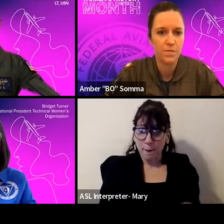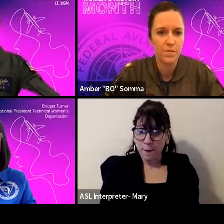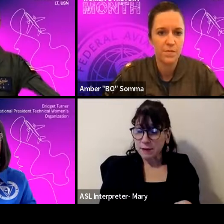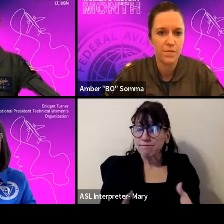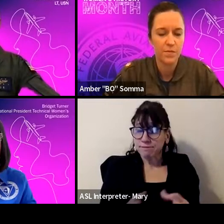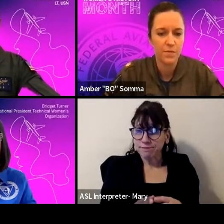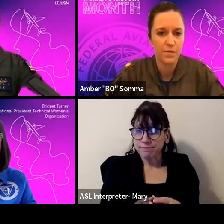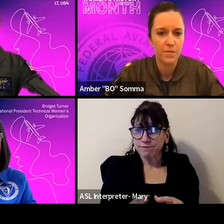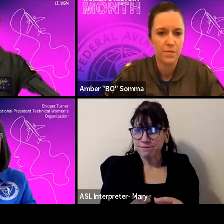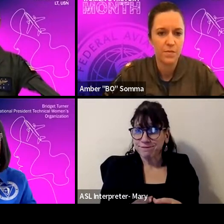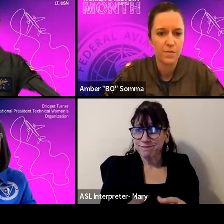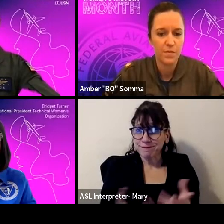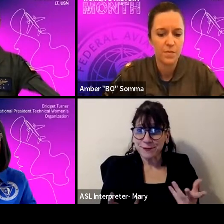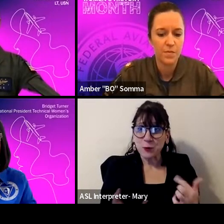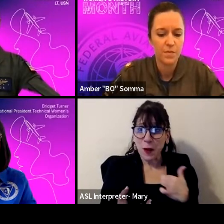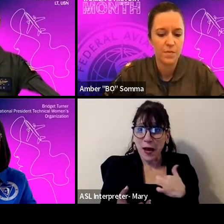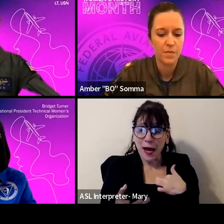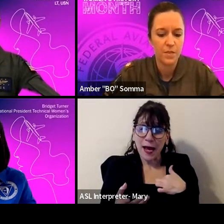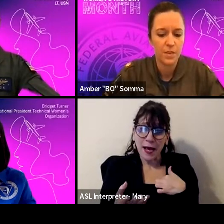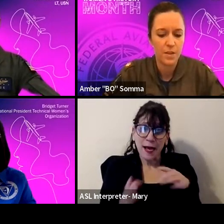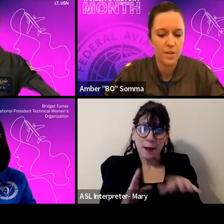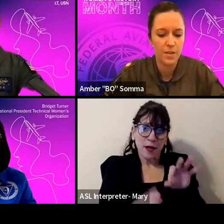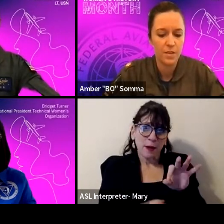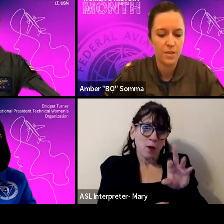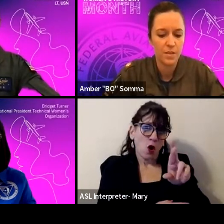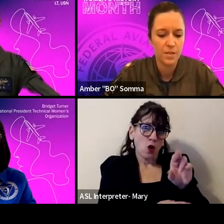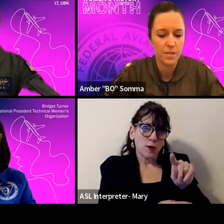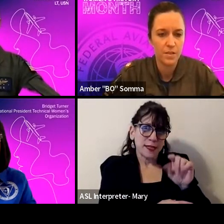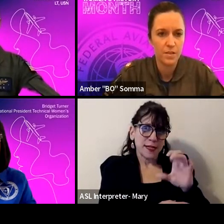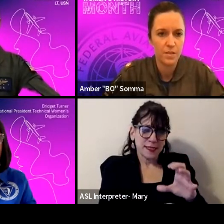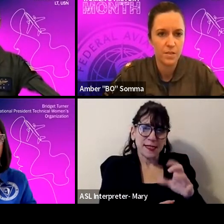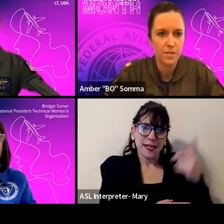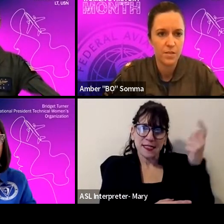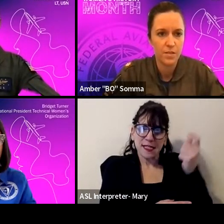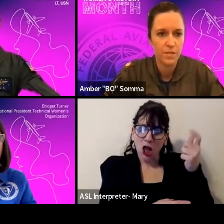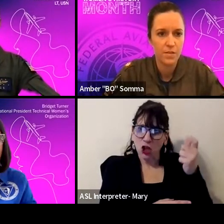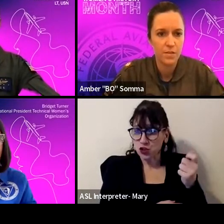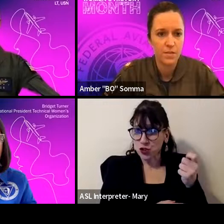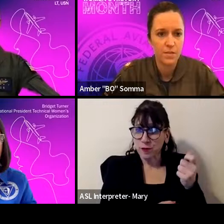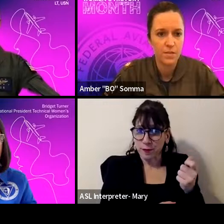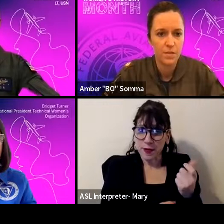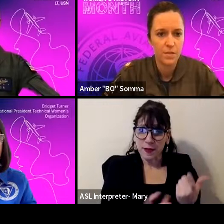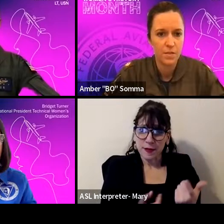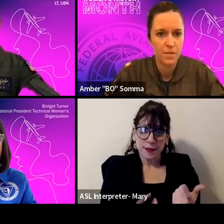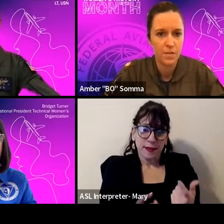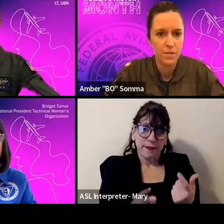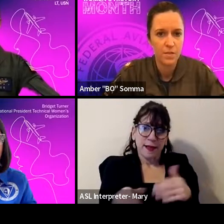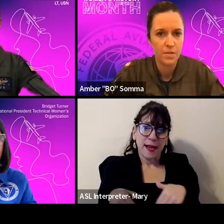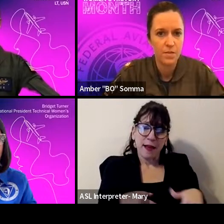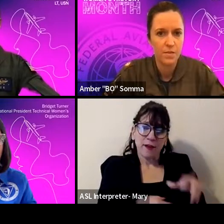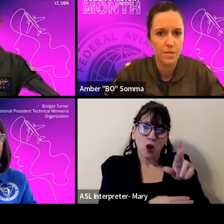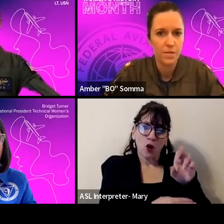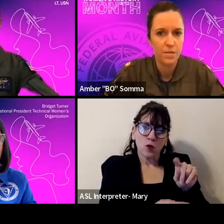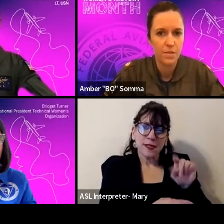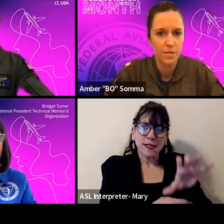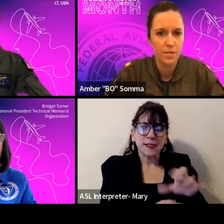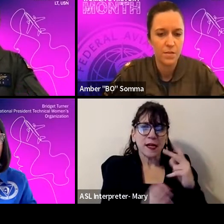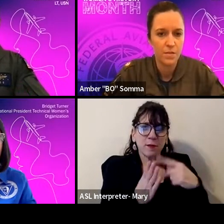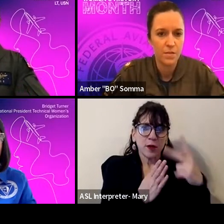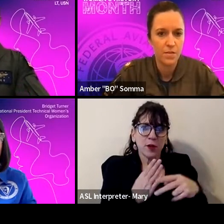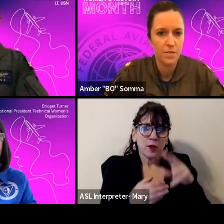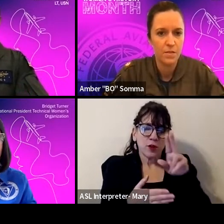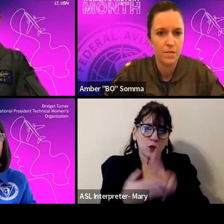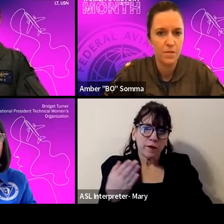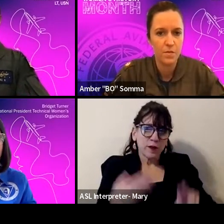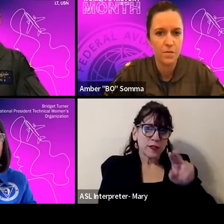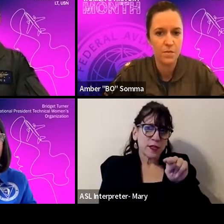So managed to pick up an ROTC scholarship and do the Navy ROTC program at the University of Notre Dame,